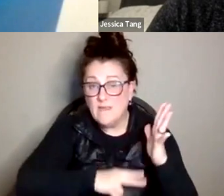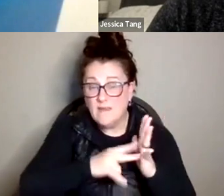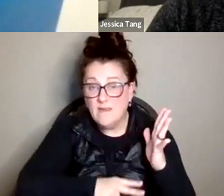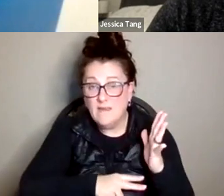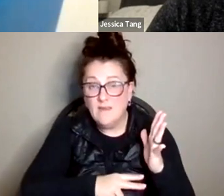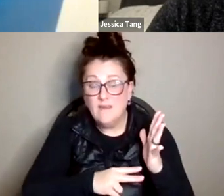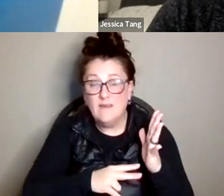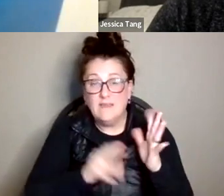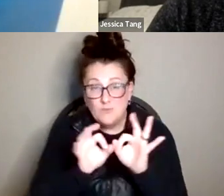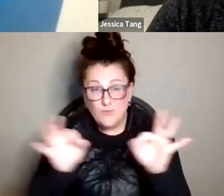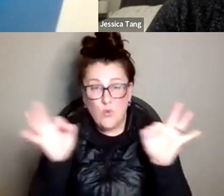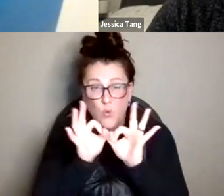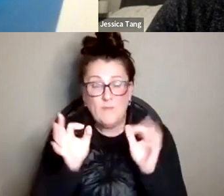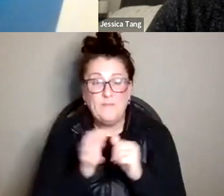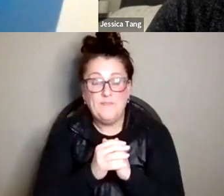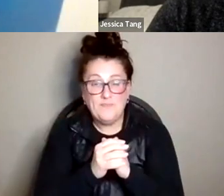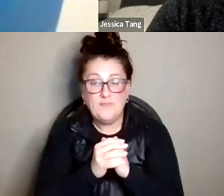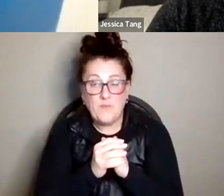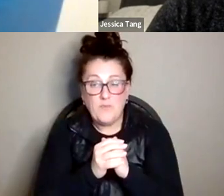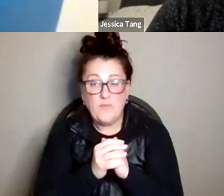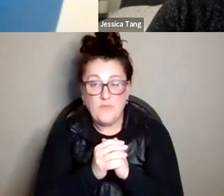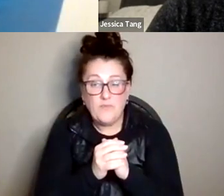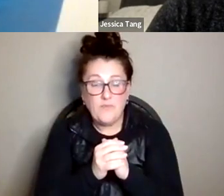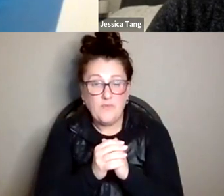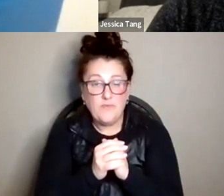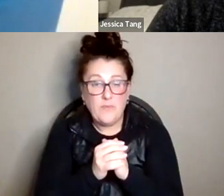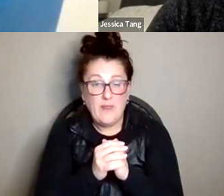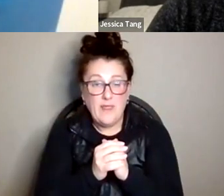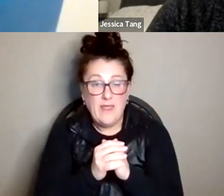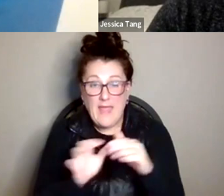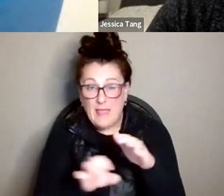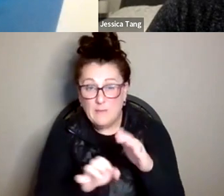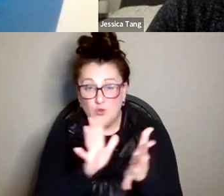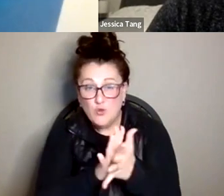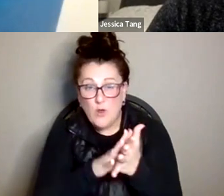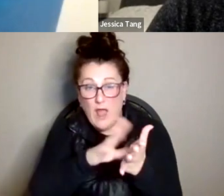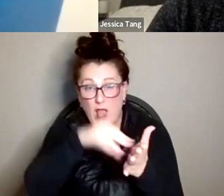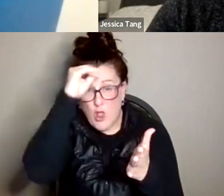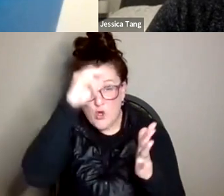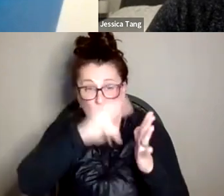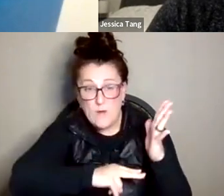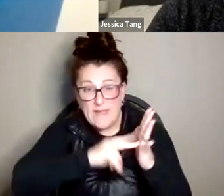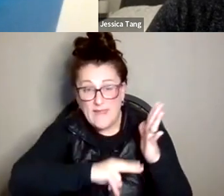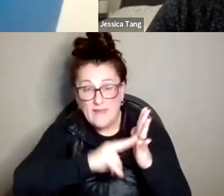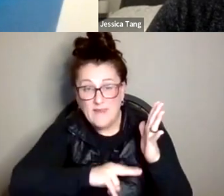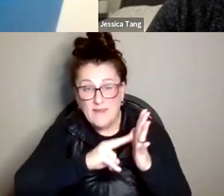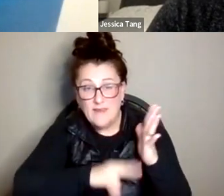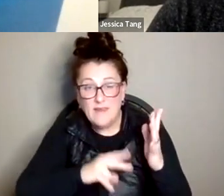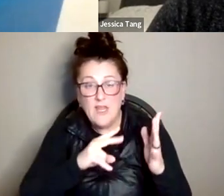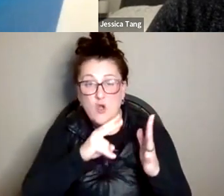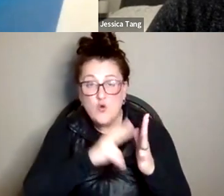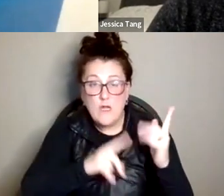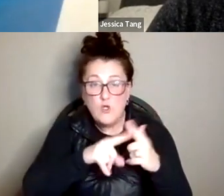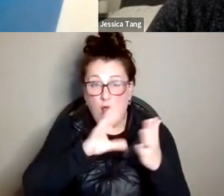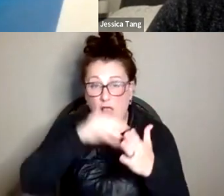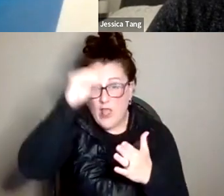a major factor. And we know that in the early grades, students learn to read and then they read to read to learn. And if